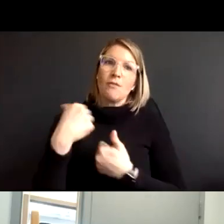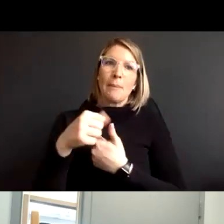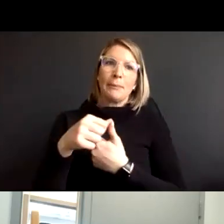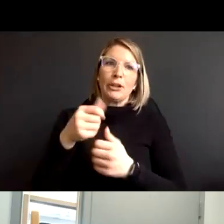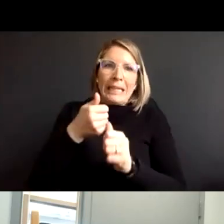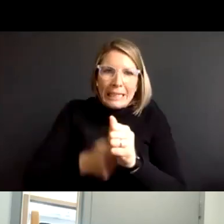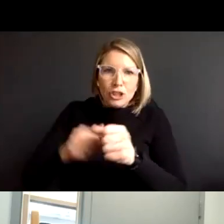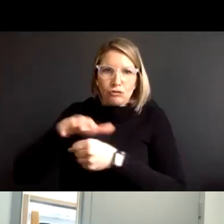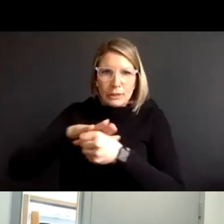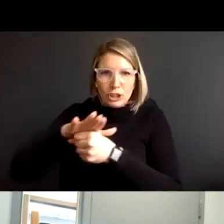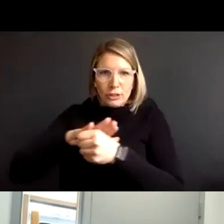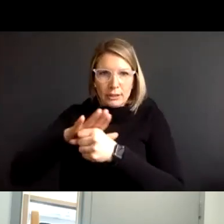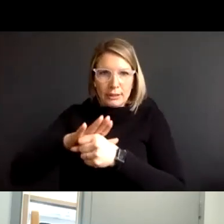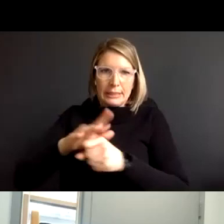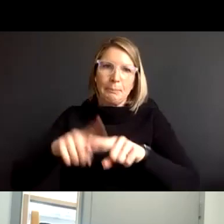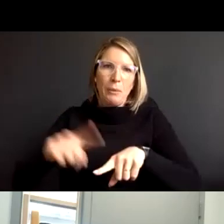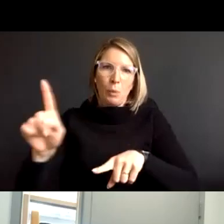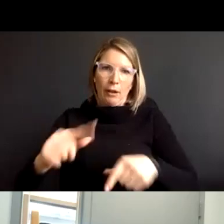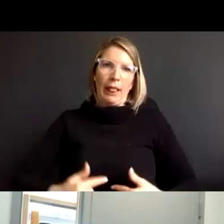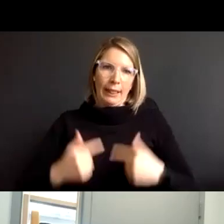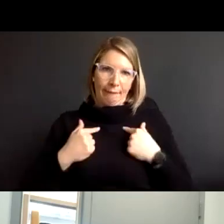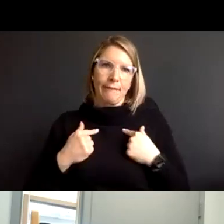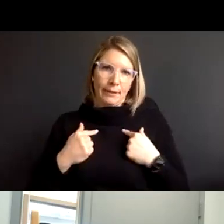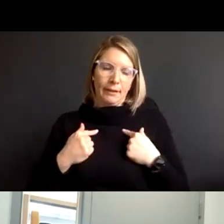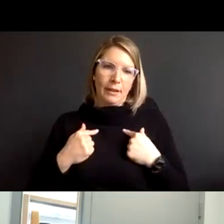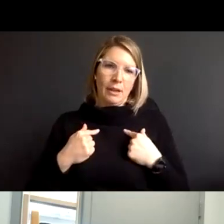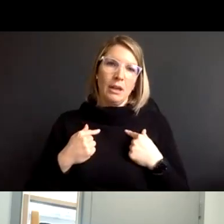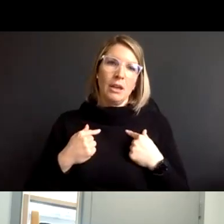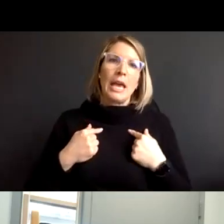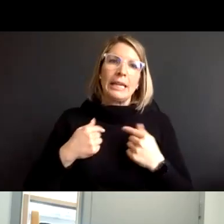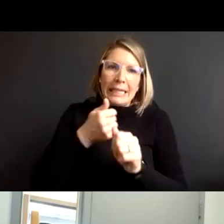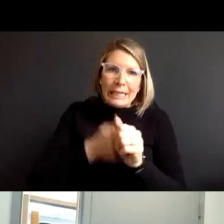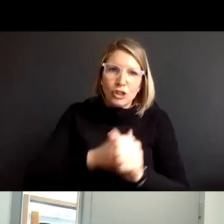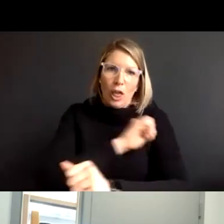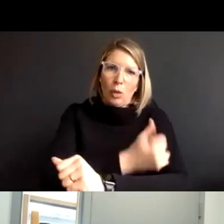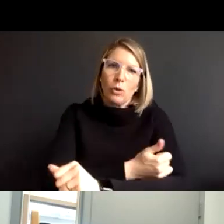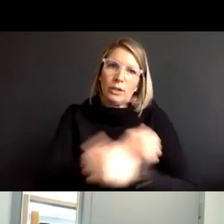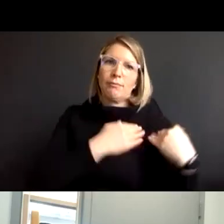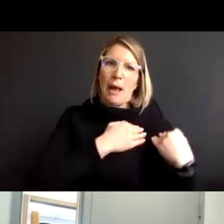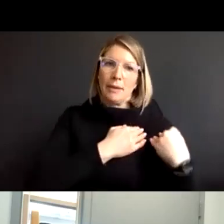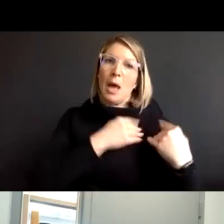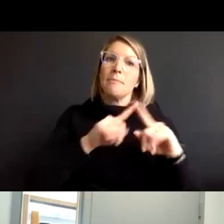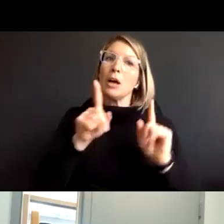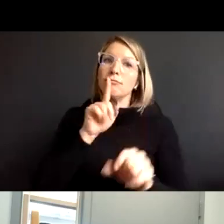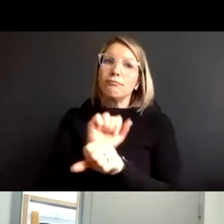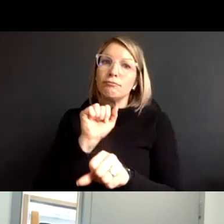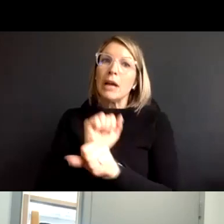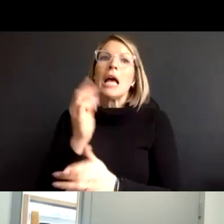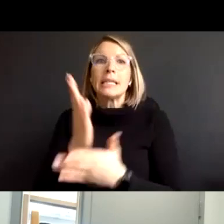of the regional health authority. But we have had cases where an individual may require ASL